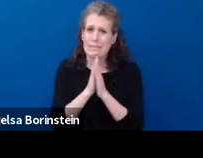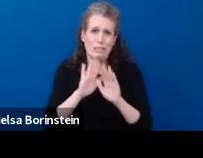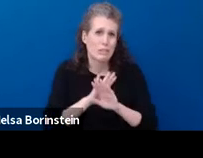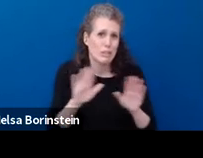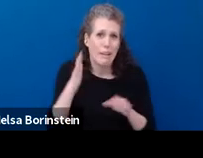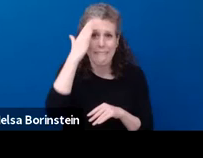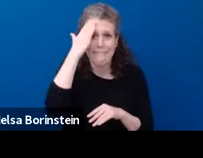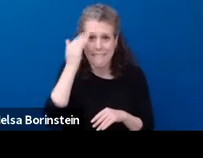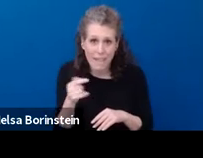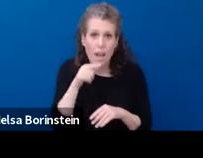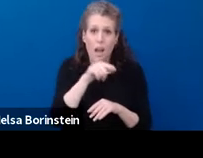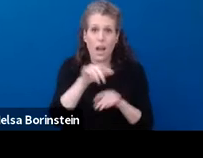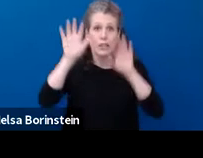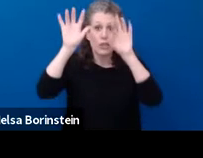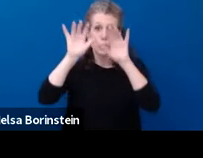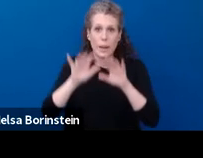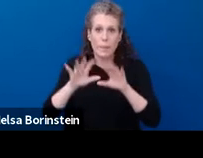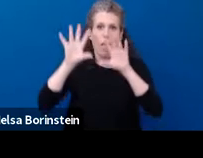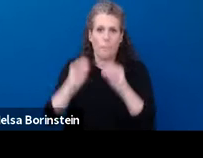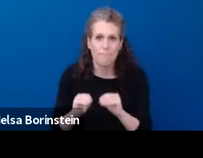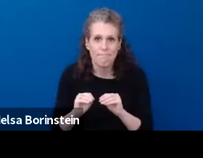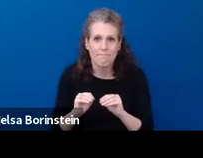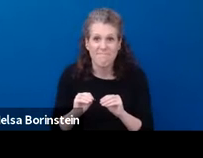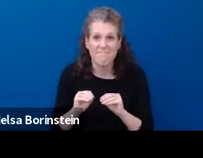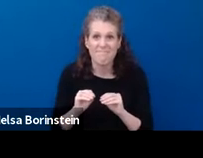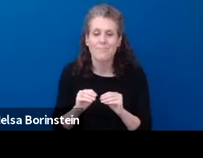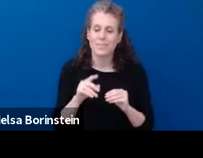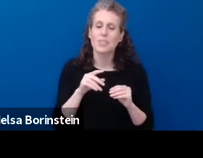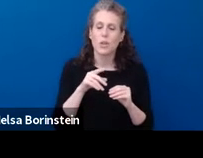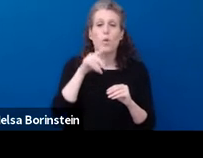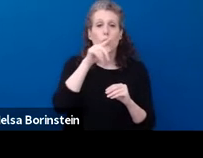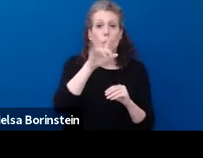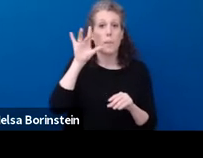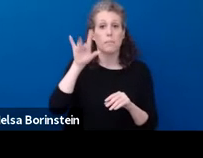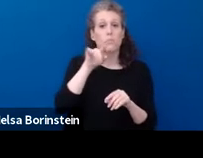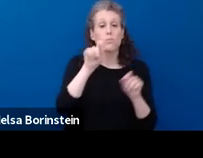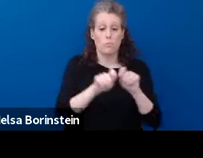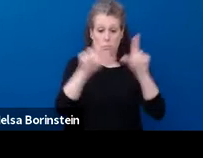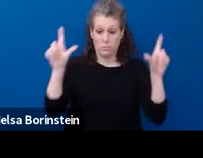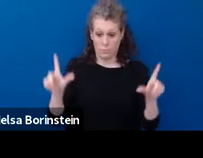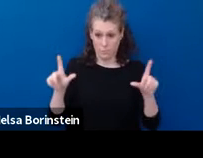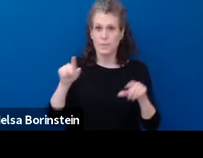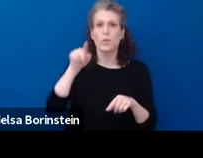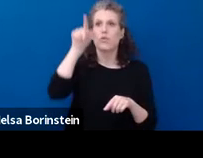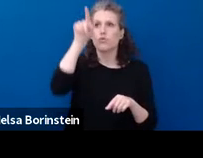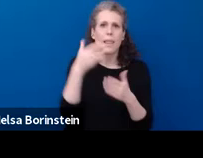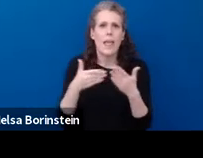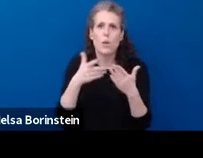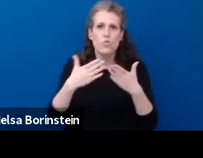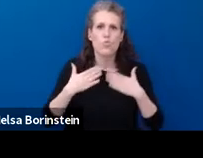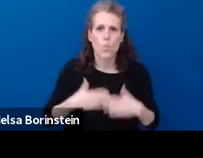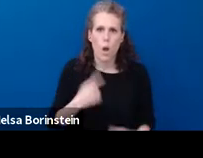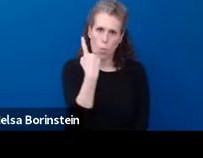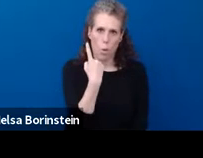have the continuation of it. So just open the link in the browser and select your language. Okay, thank